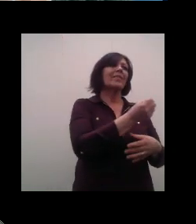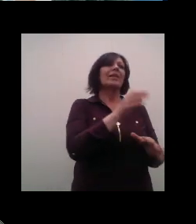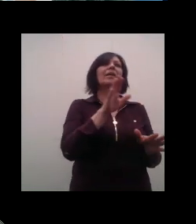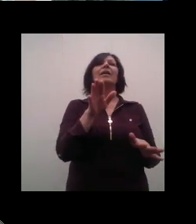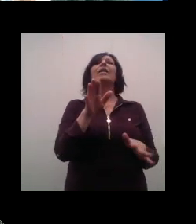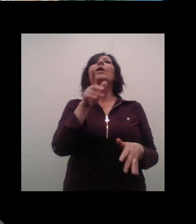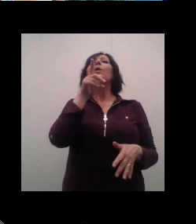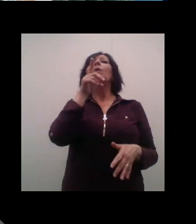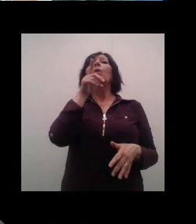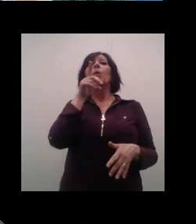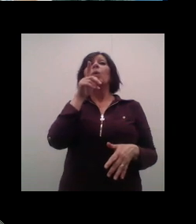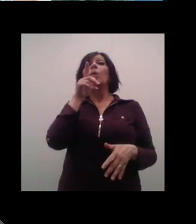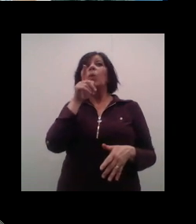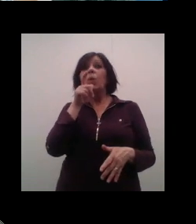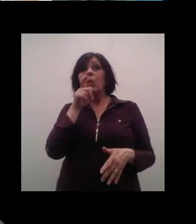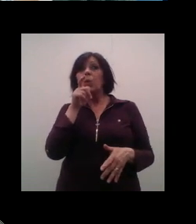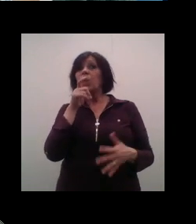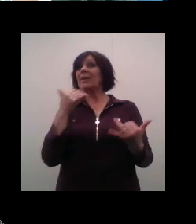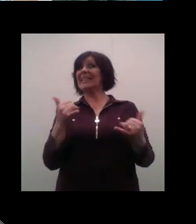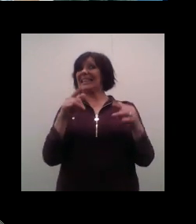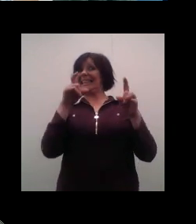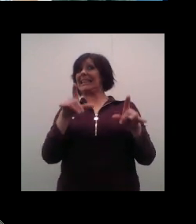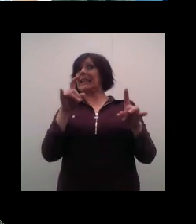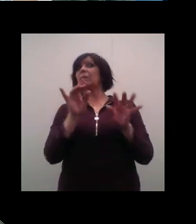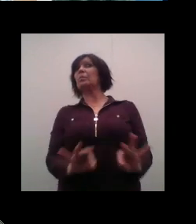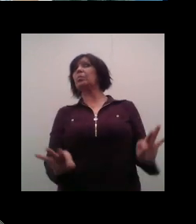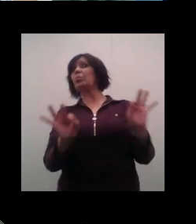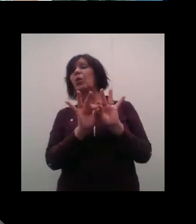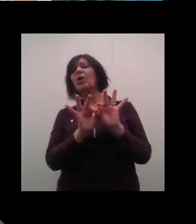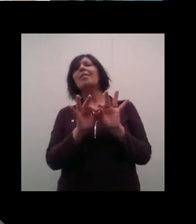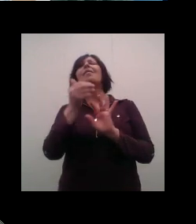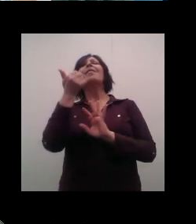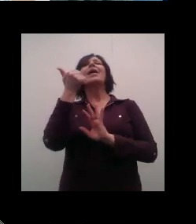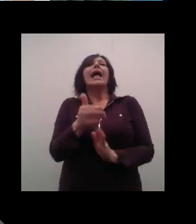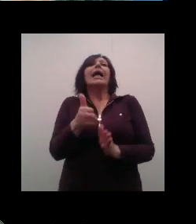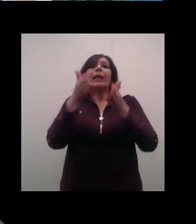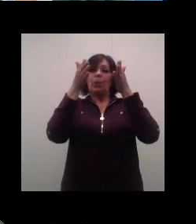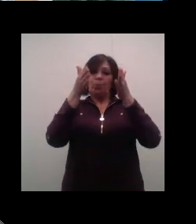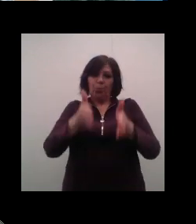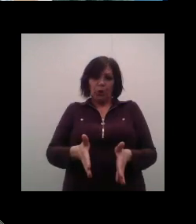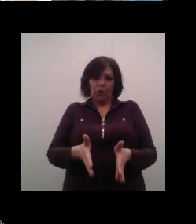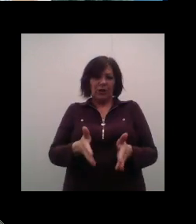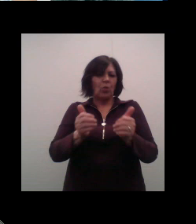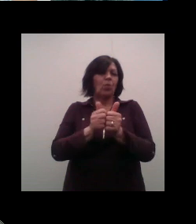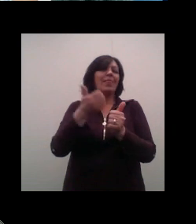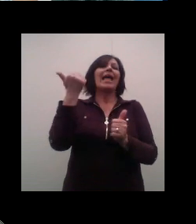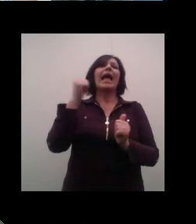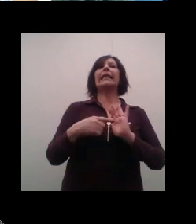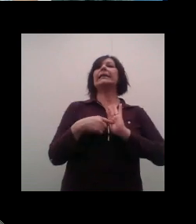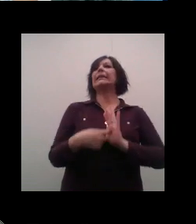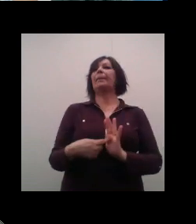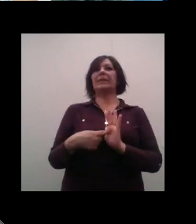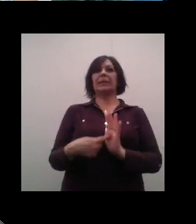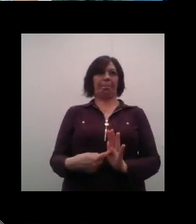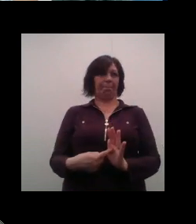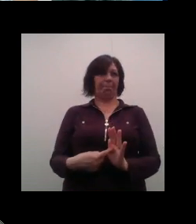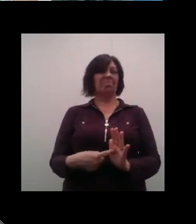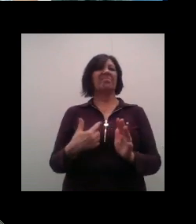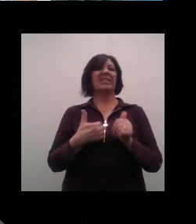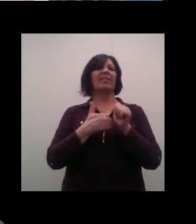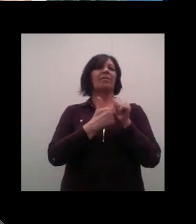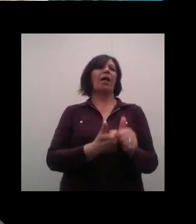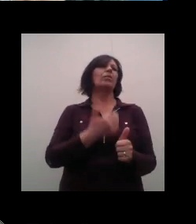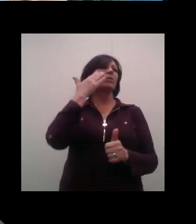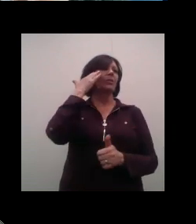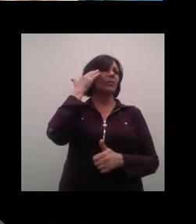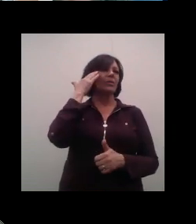So who we really want to test is any person that has any type of symptoms that can be consistent with